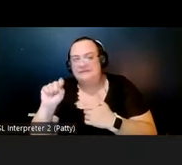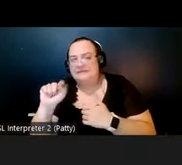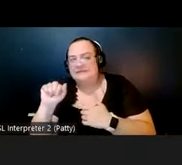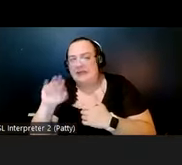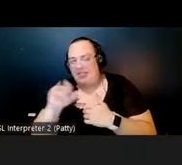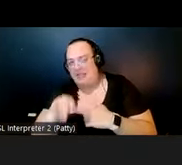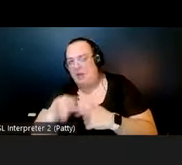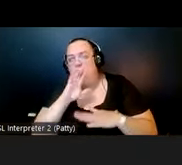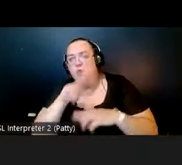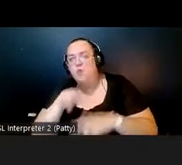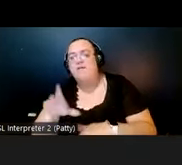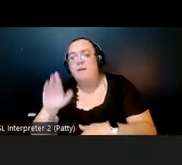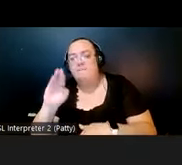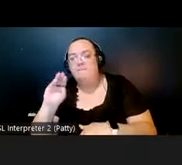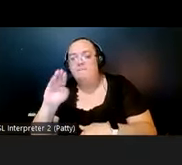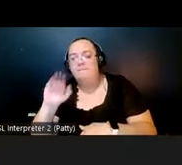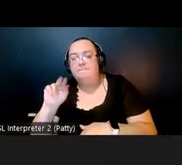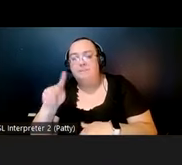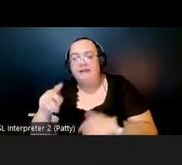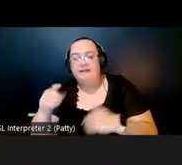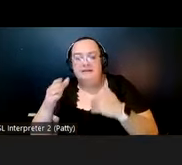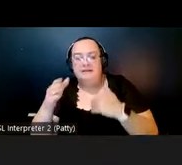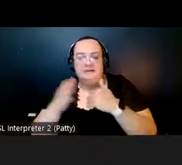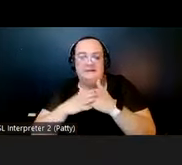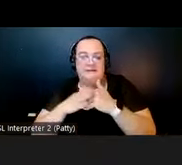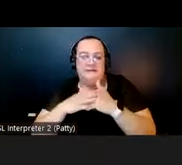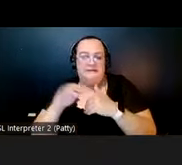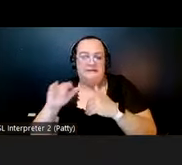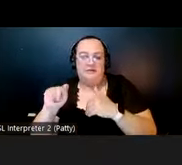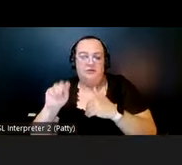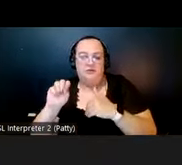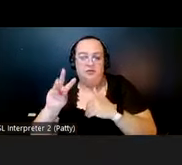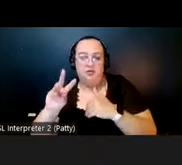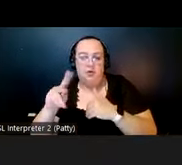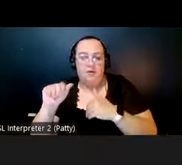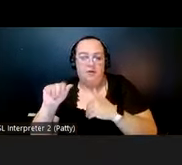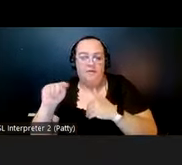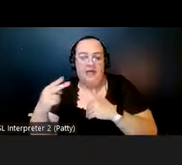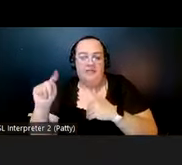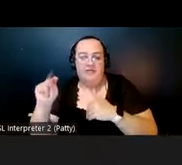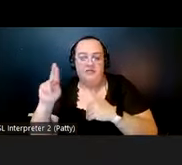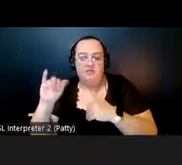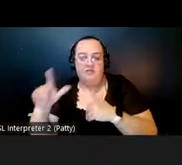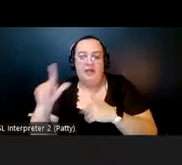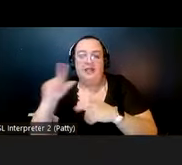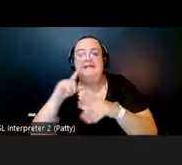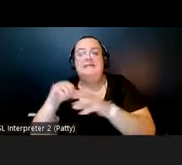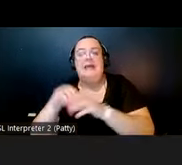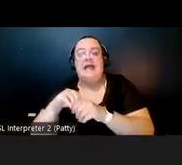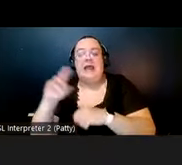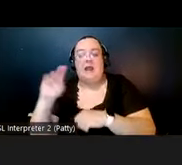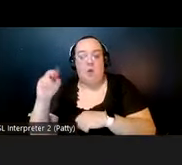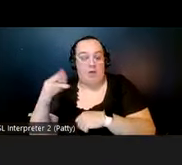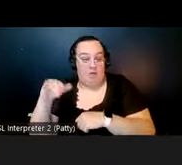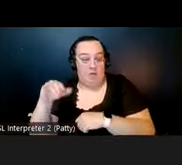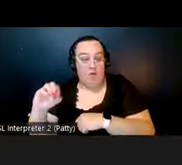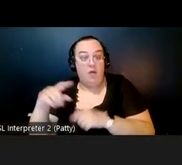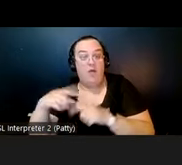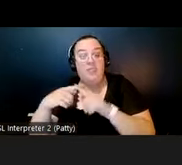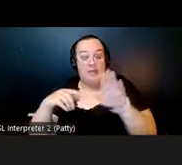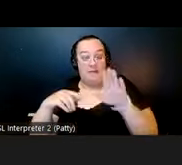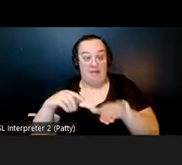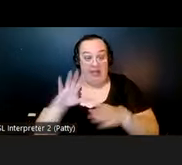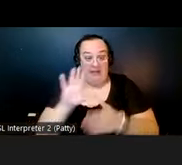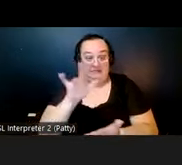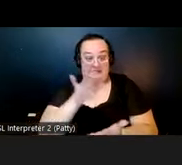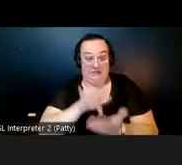riverbank along a towpath trail for the Valley Railway at Cuyahoga Valley National Park in Ohio. And in the lower center of